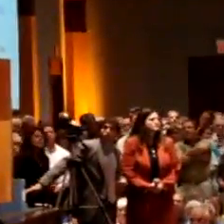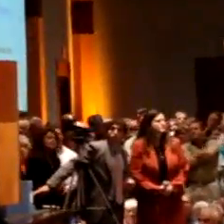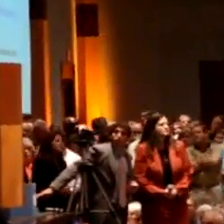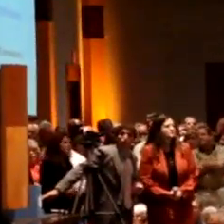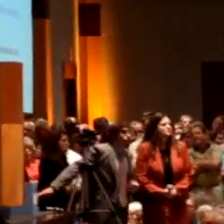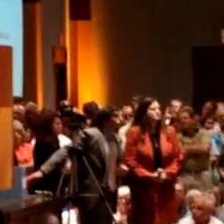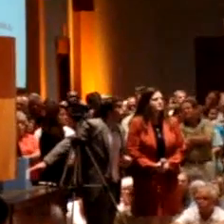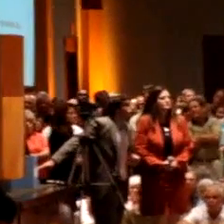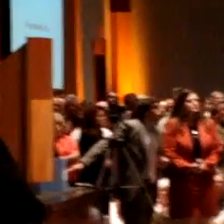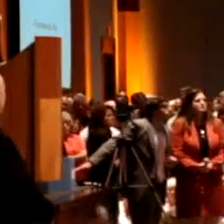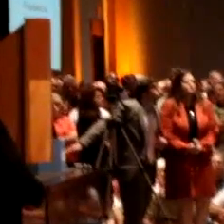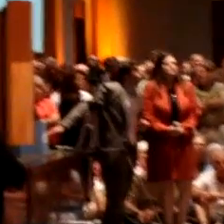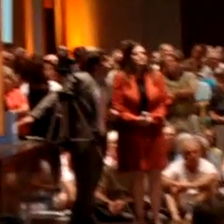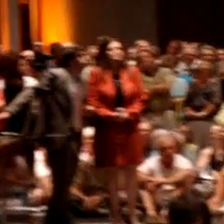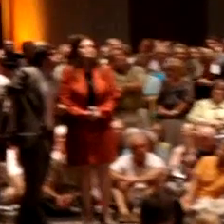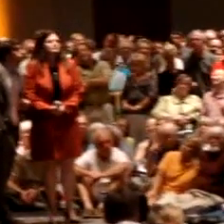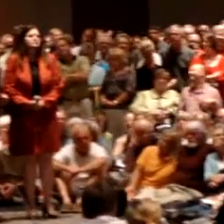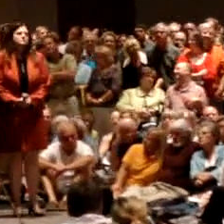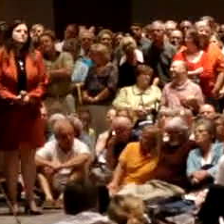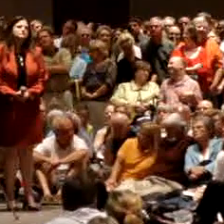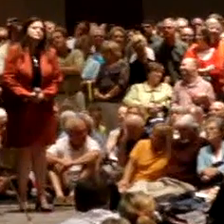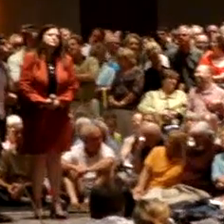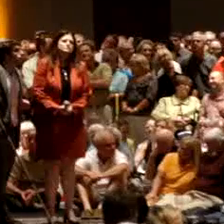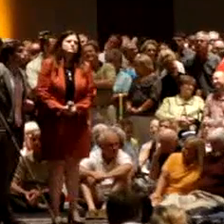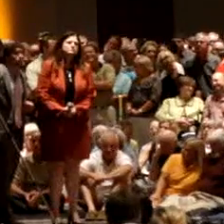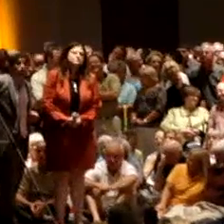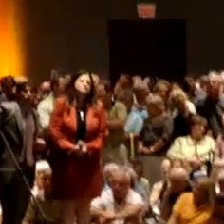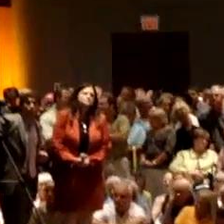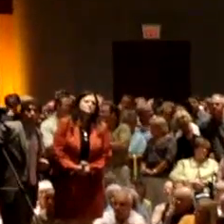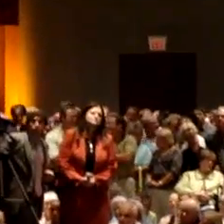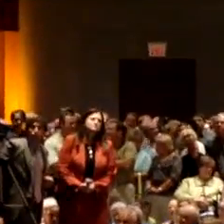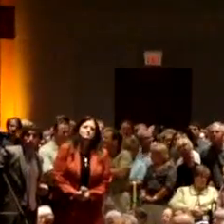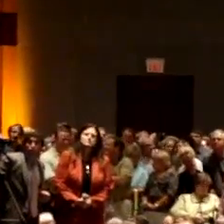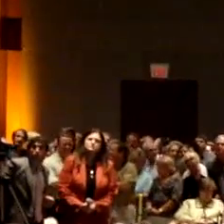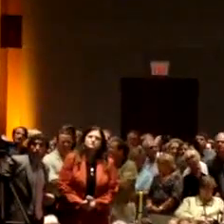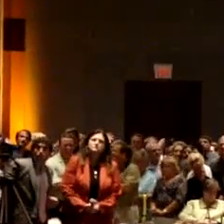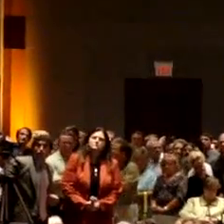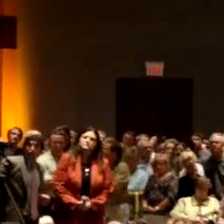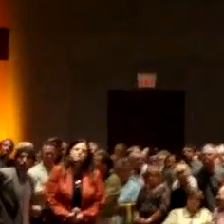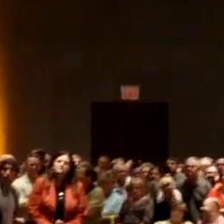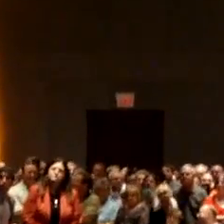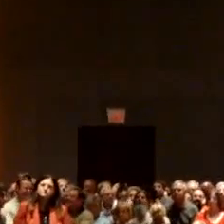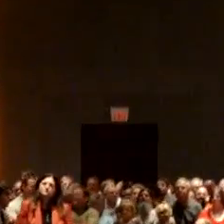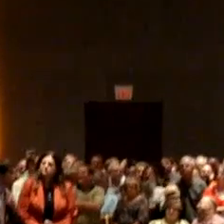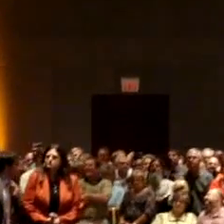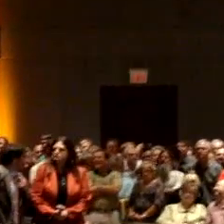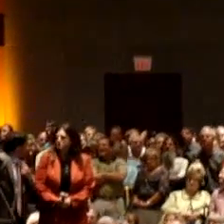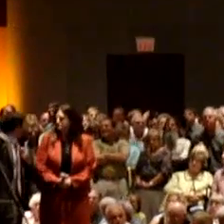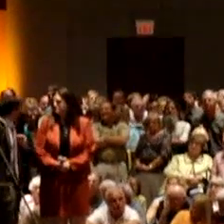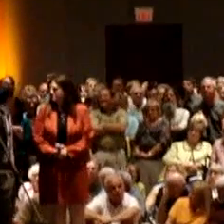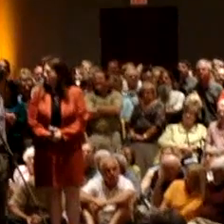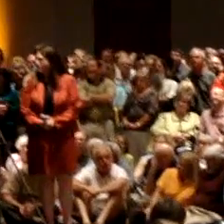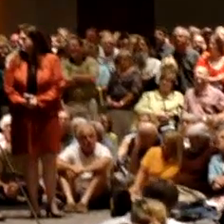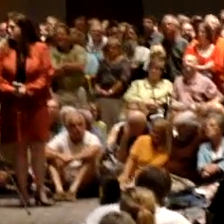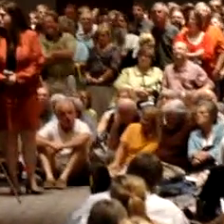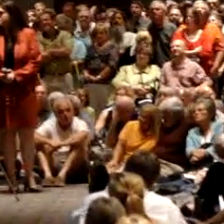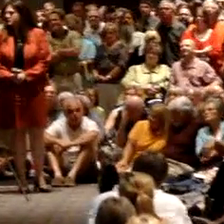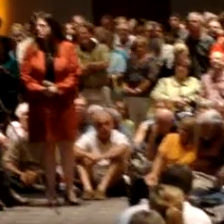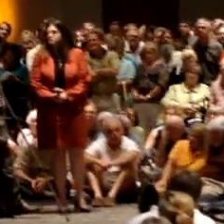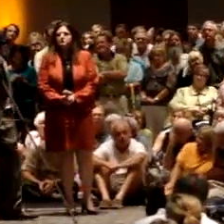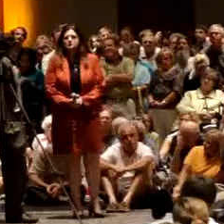son, and they are, as they begin to speak, they repeat themselves and repeat themselves, or